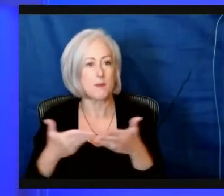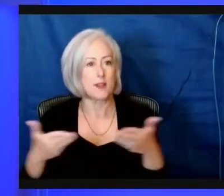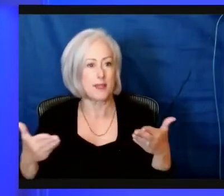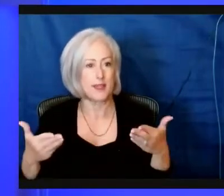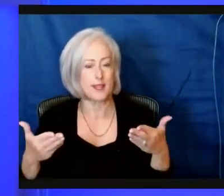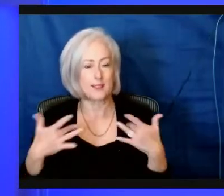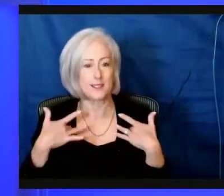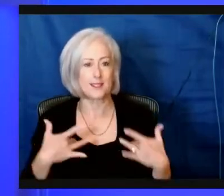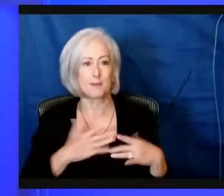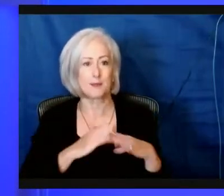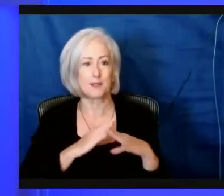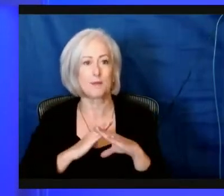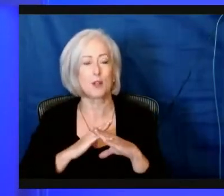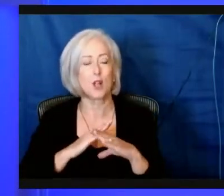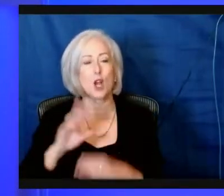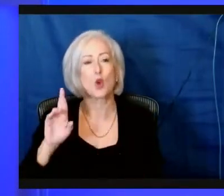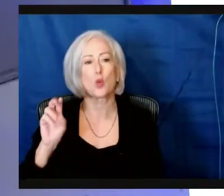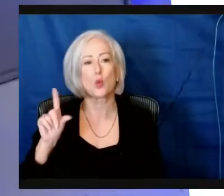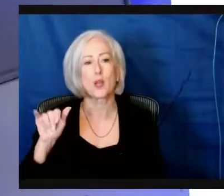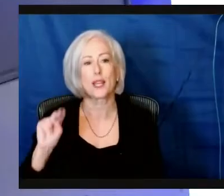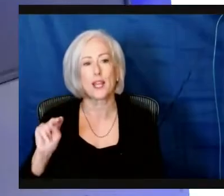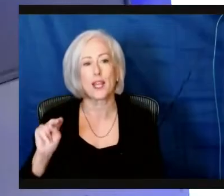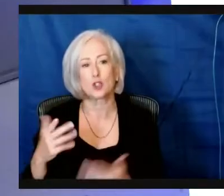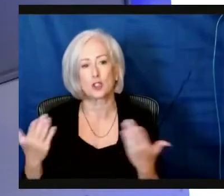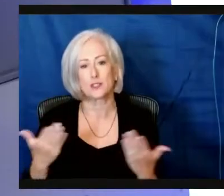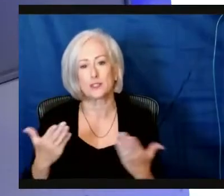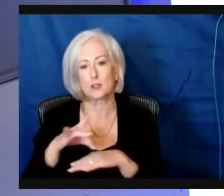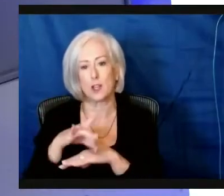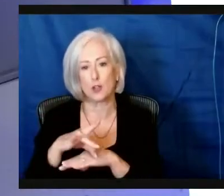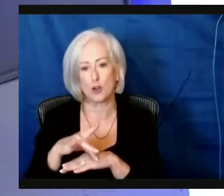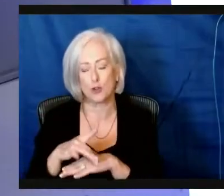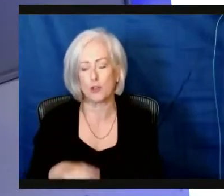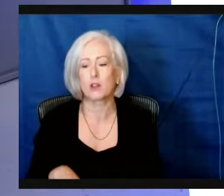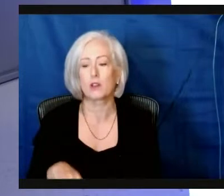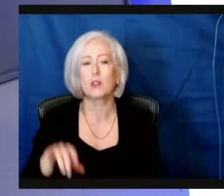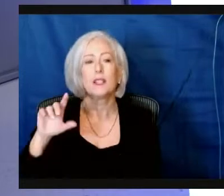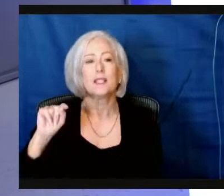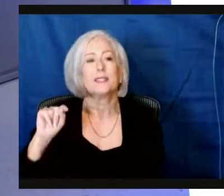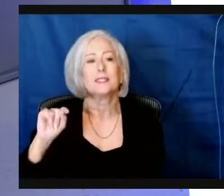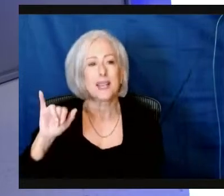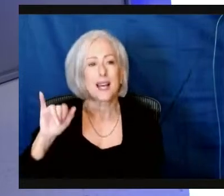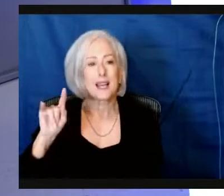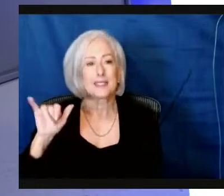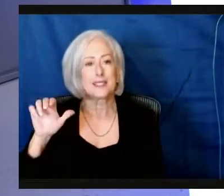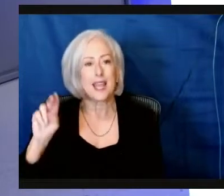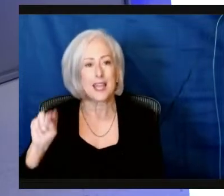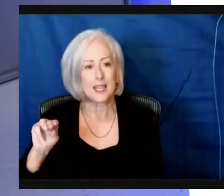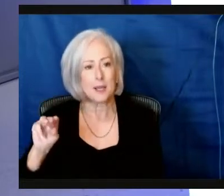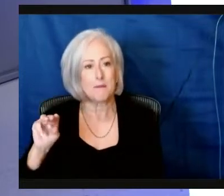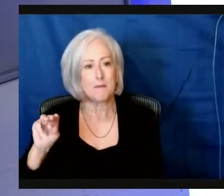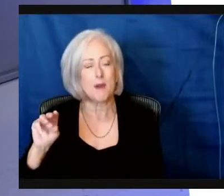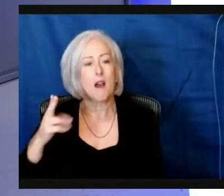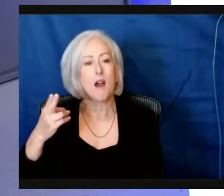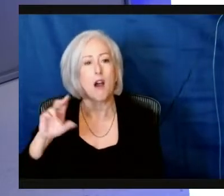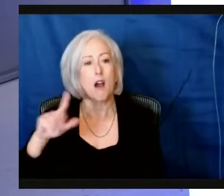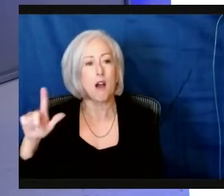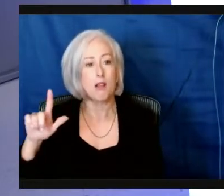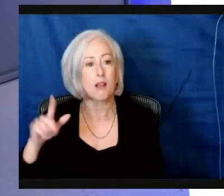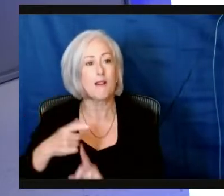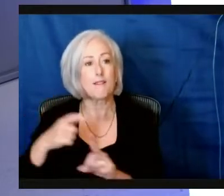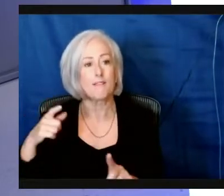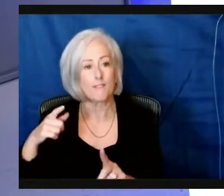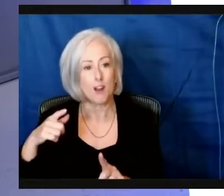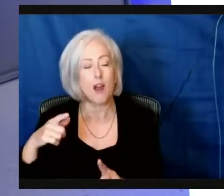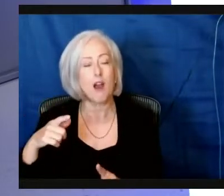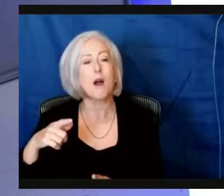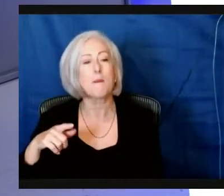radiation on the Earth. But the titanium hull within within Enterprise should be the blocker, I think. Is that the plan? I